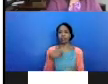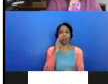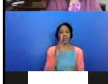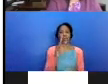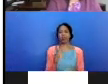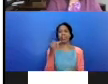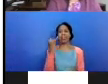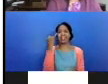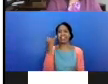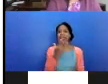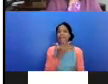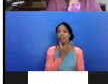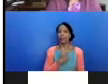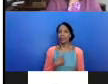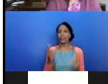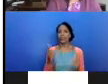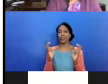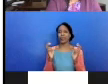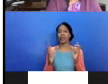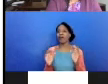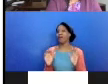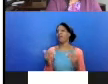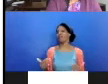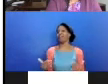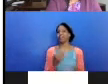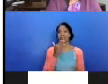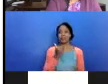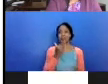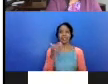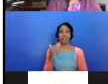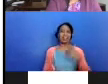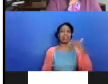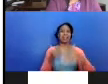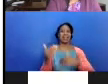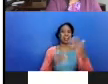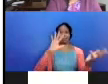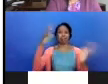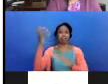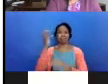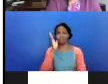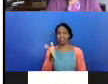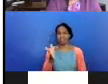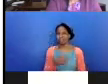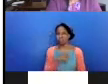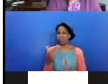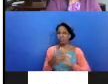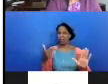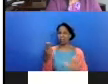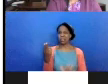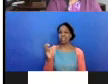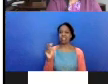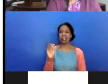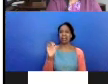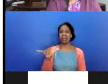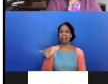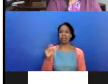a pathologizing of these relationships. So even anything that was good was just labeled as the honeymoon stage. So again, with that, it